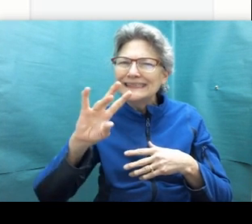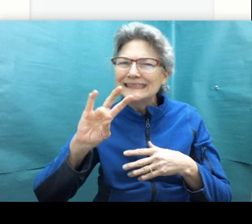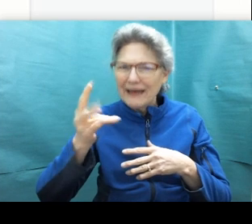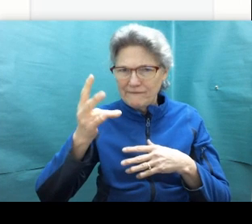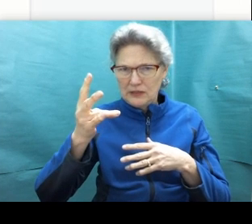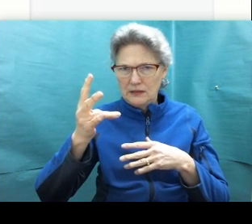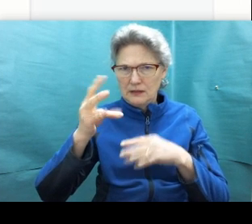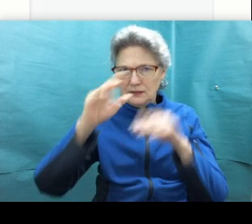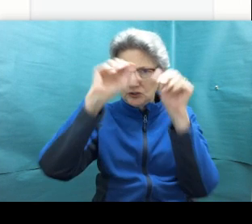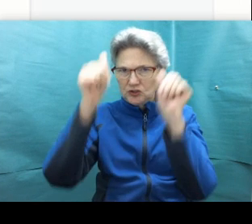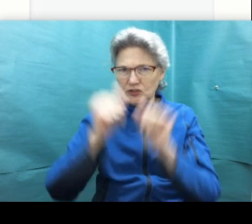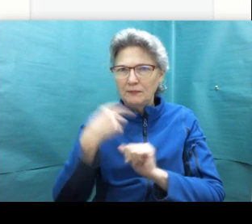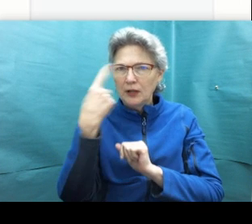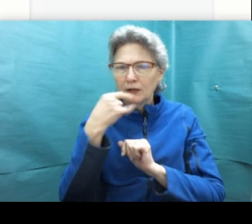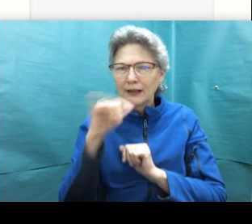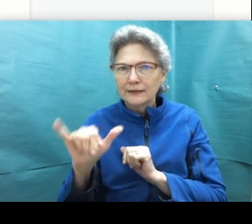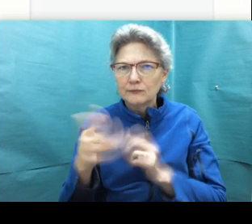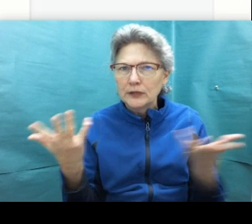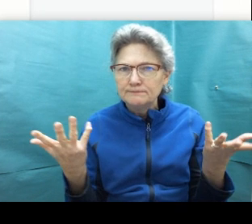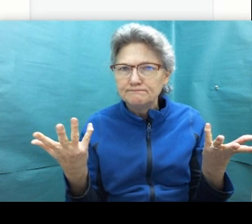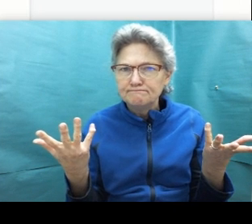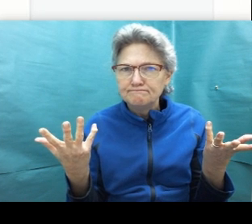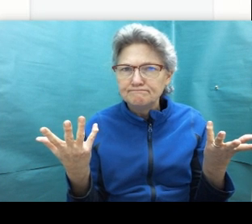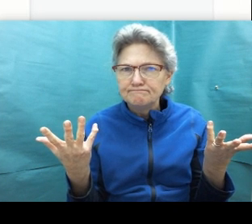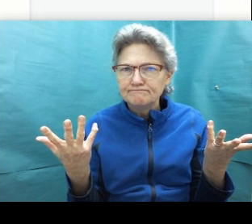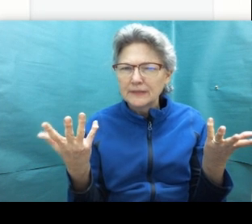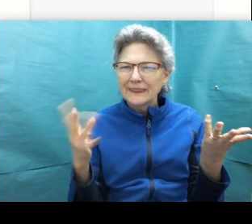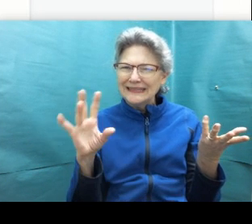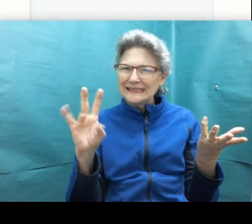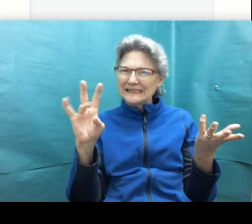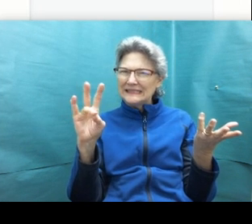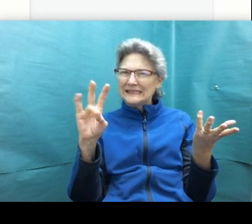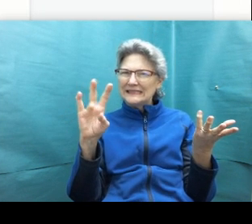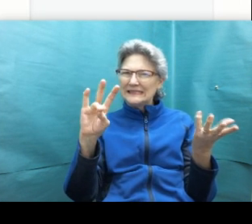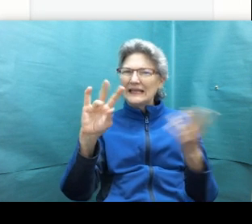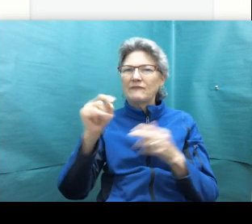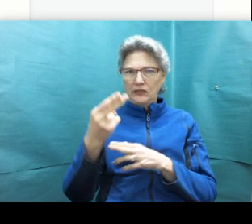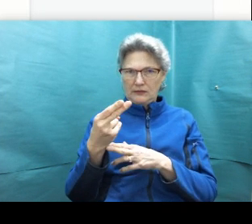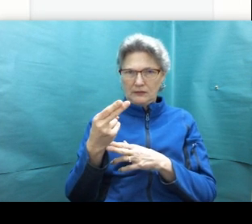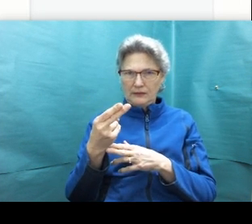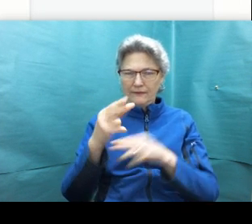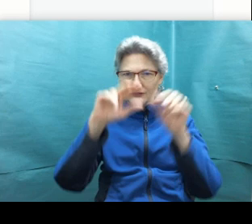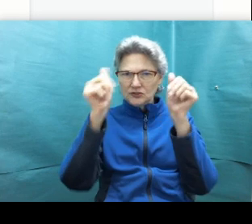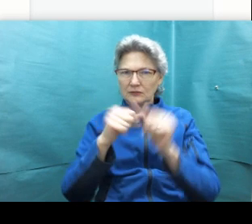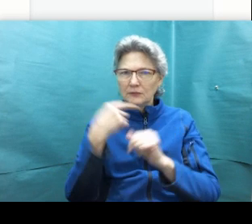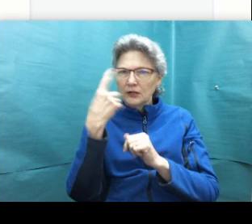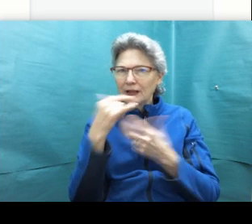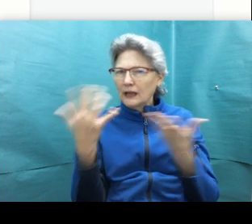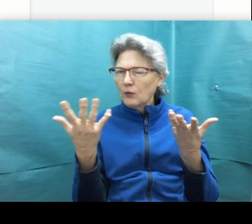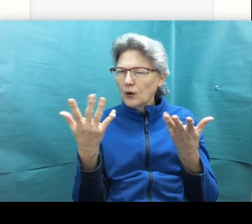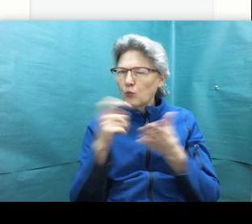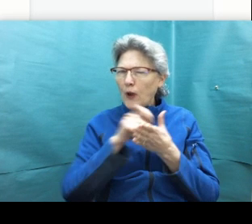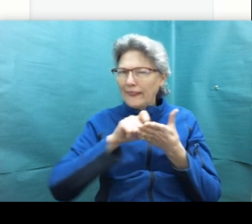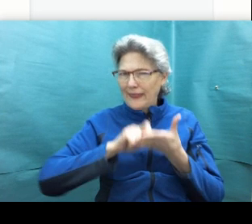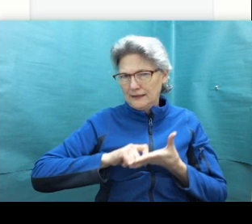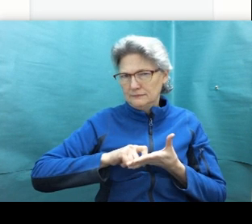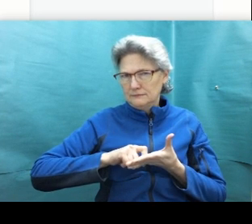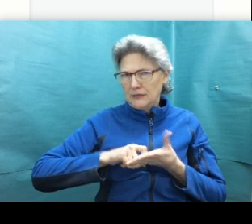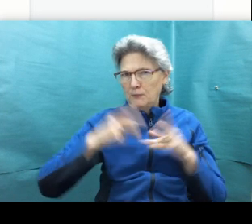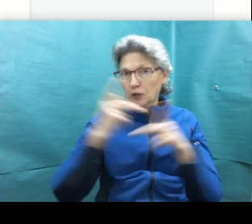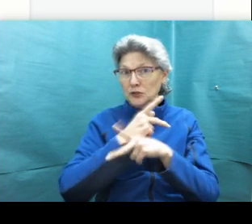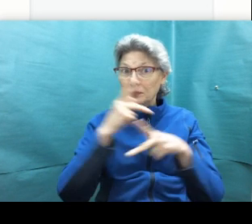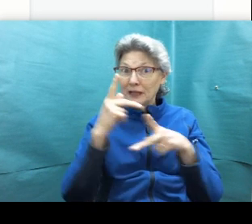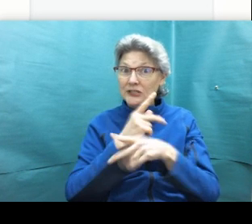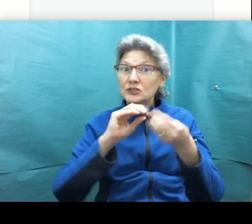7th figure look like? What would the 7th figure look like? I want you to write down a